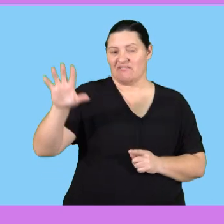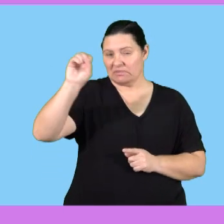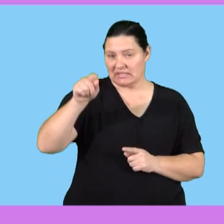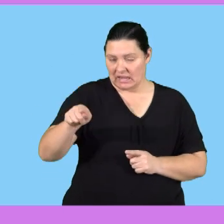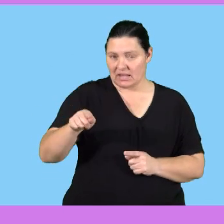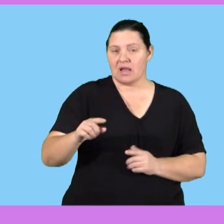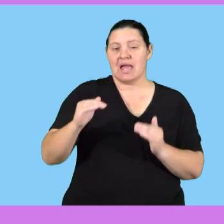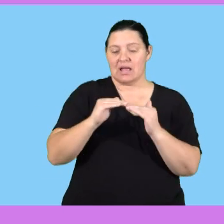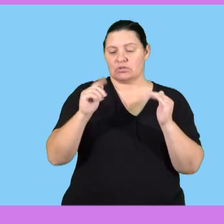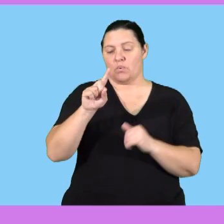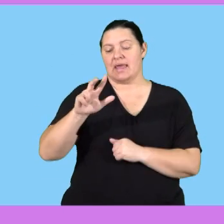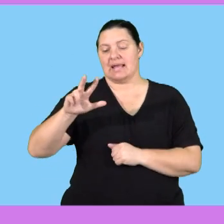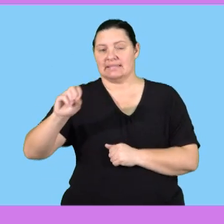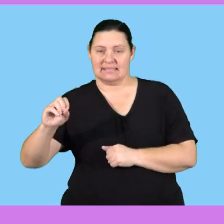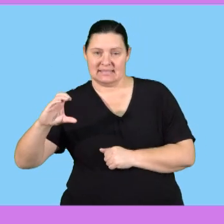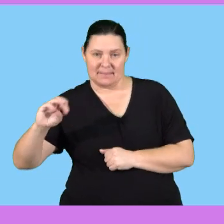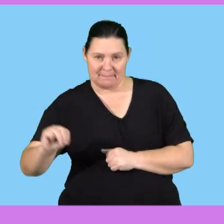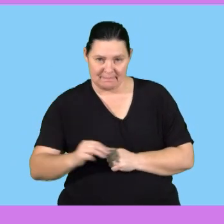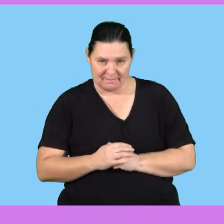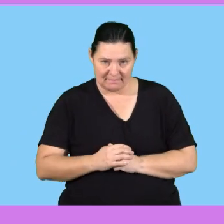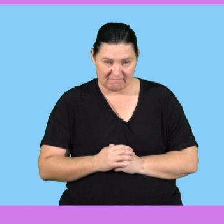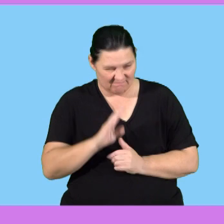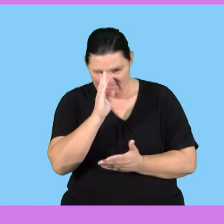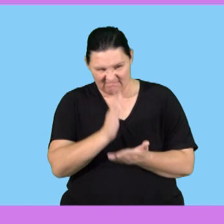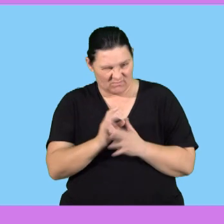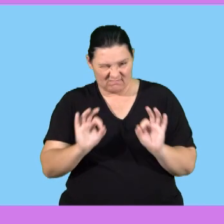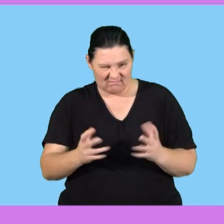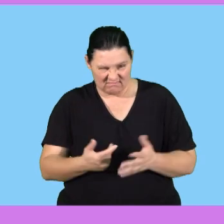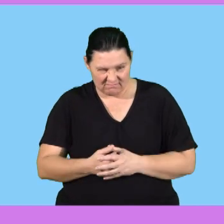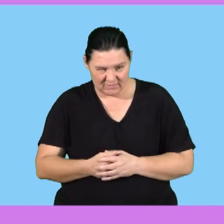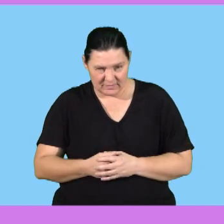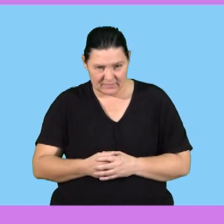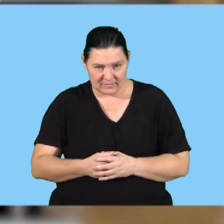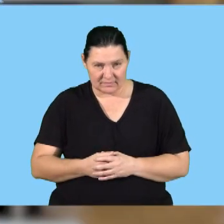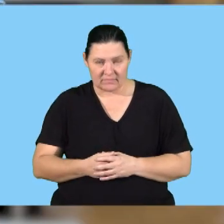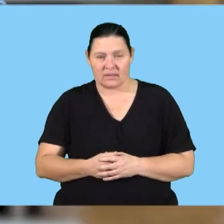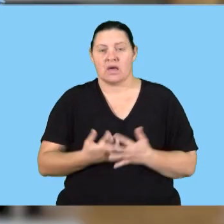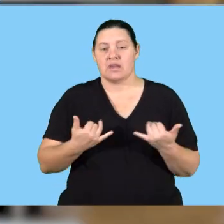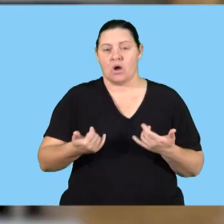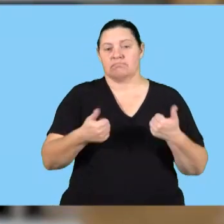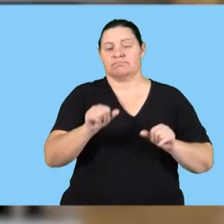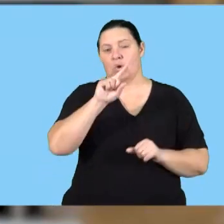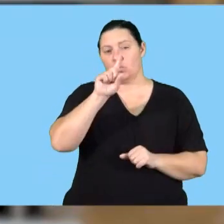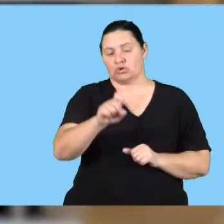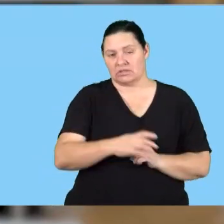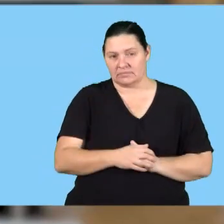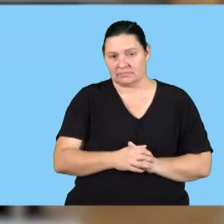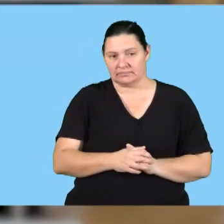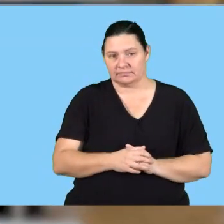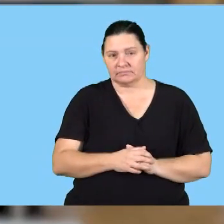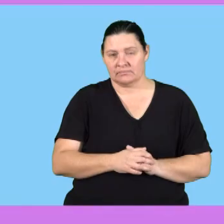75th percentile equals 180 centimeters. Quite straightforward, right? Let's look at another